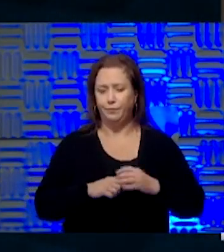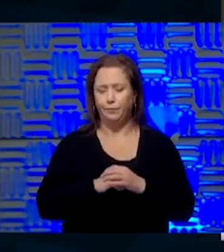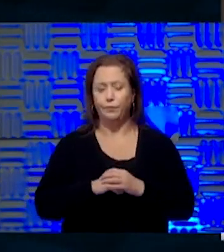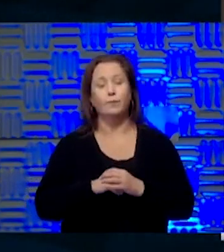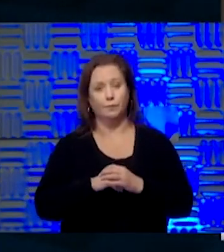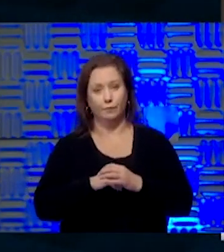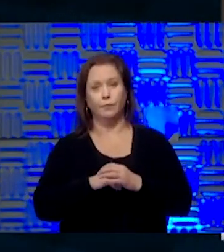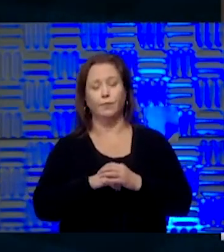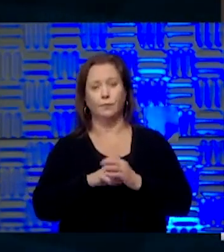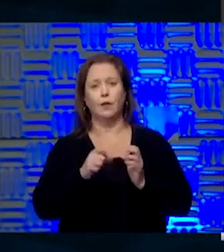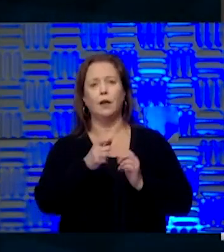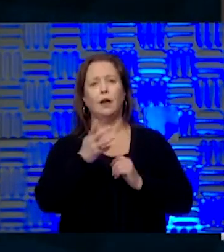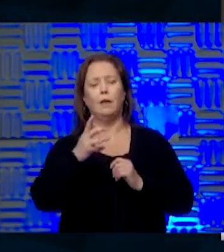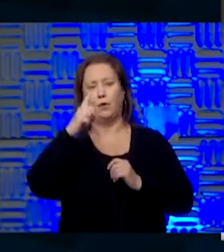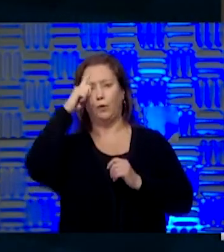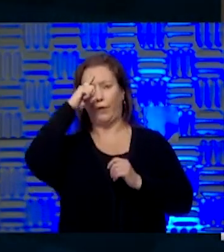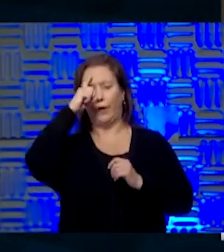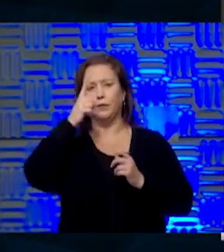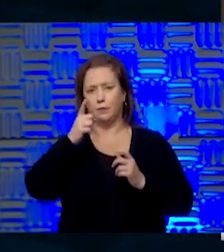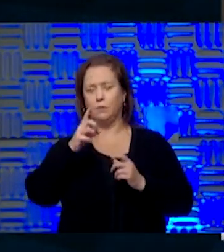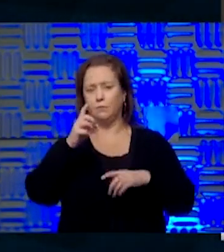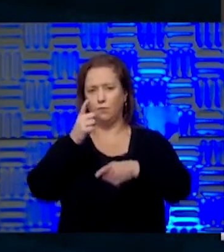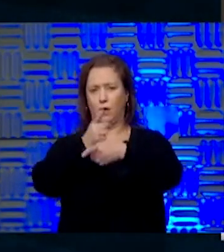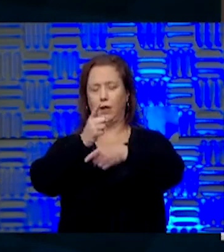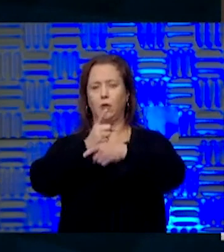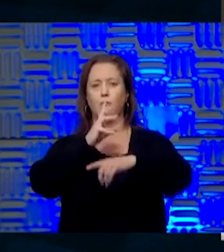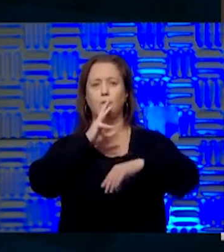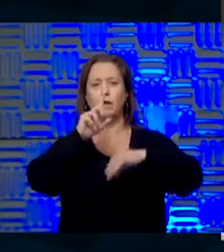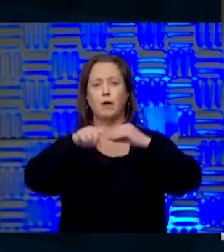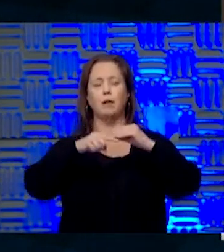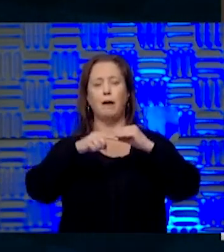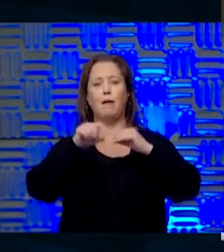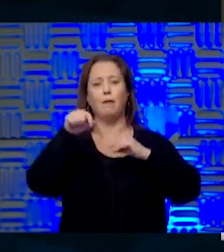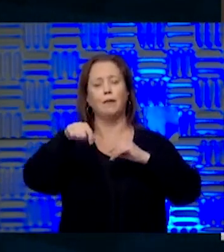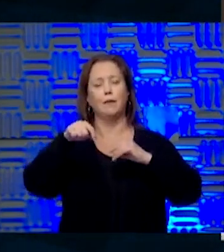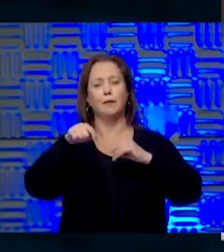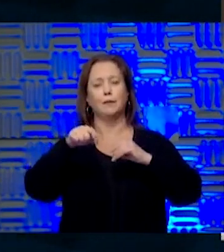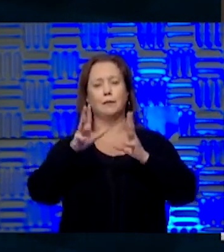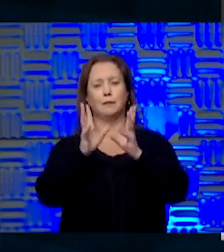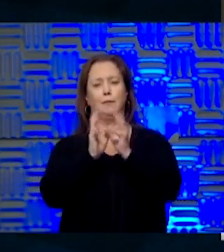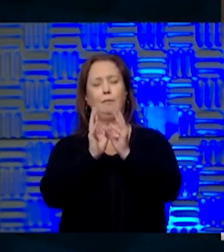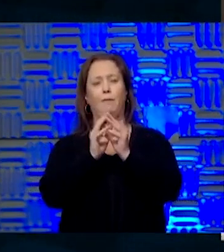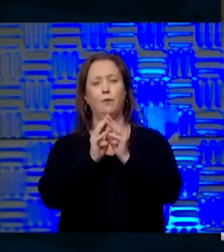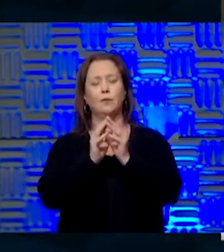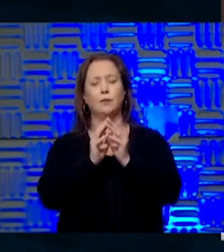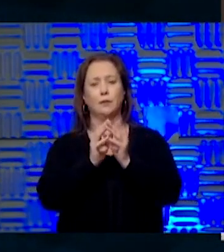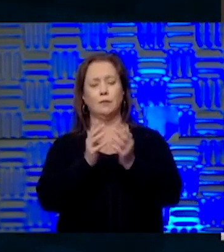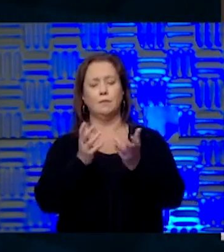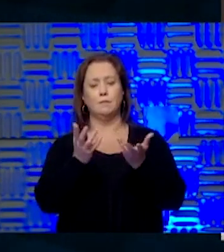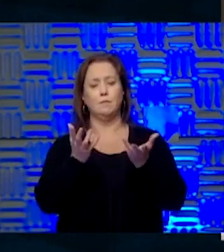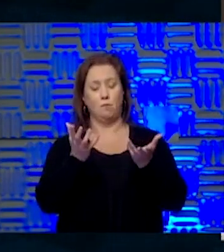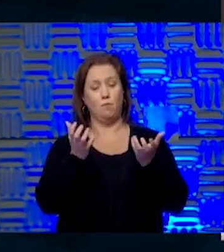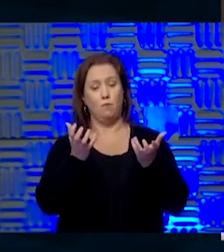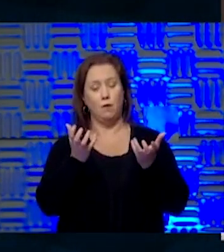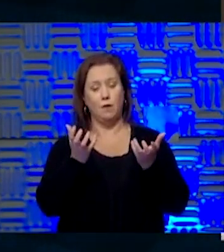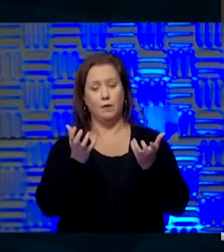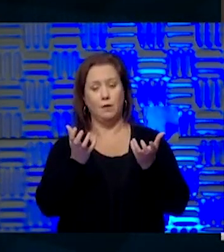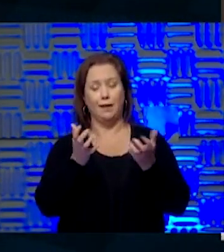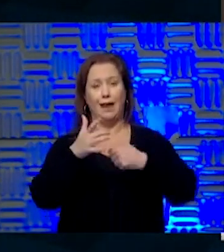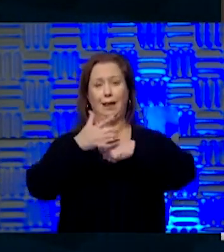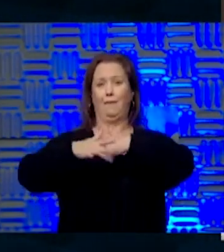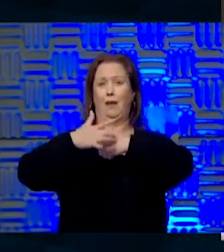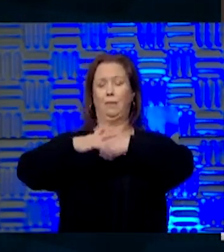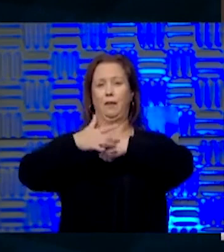Well, it is a couple of thoughts. It is what you've been talking about in this press conference about the desirability, availability,